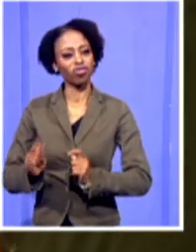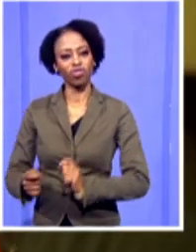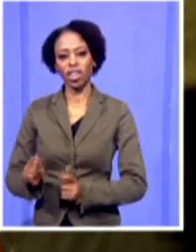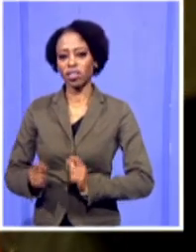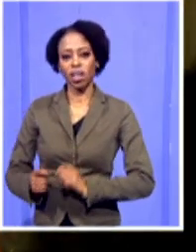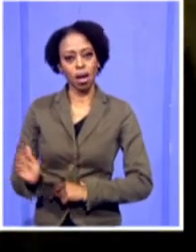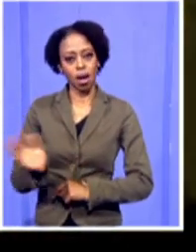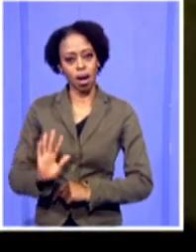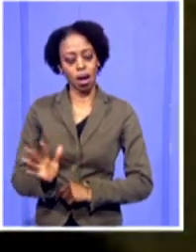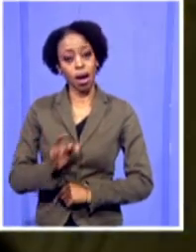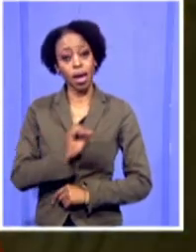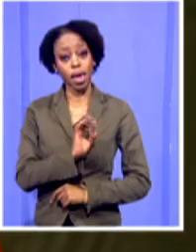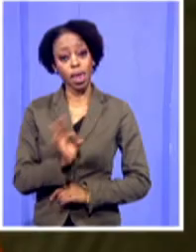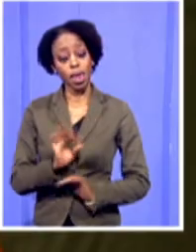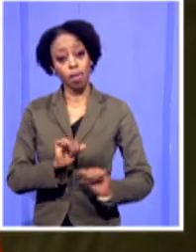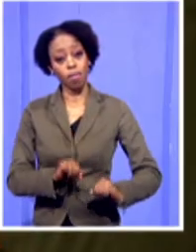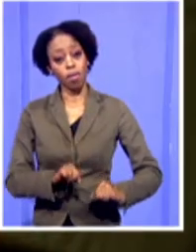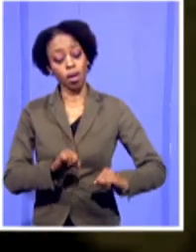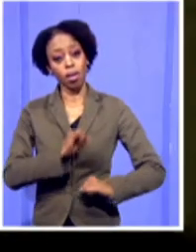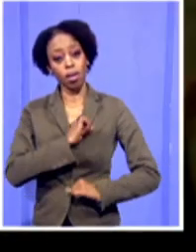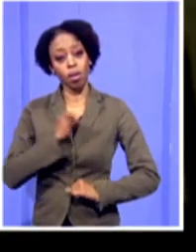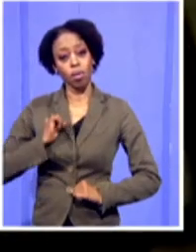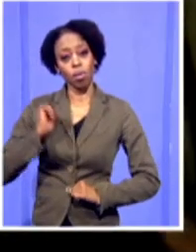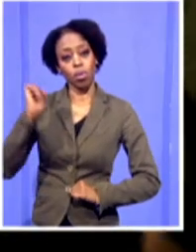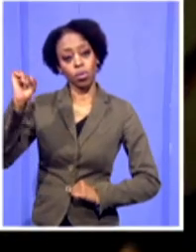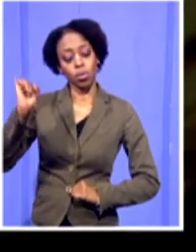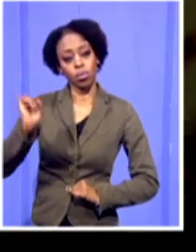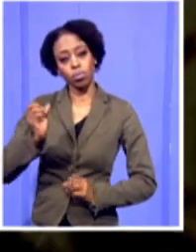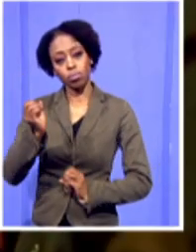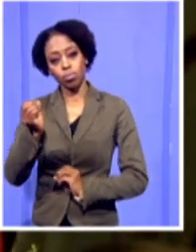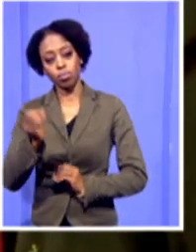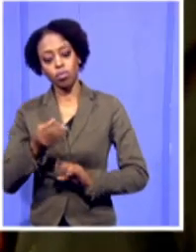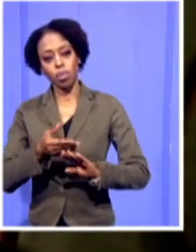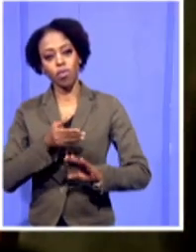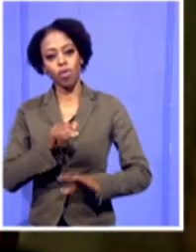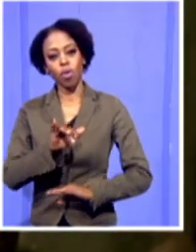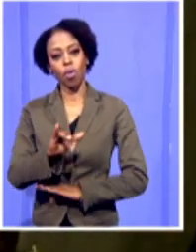If we accepted COSATU to speak before YCL,